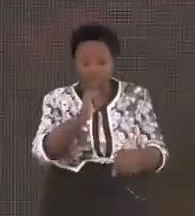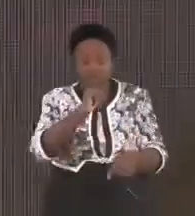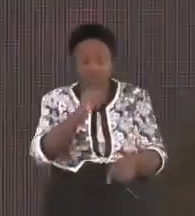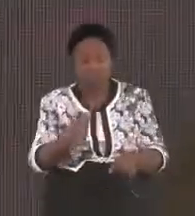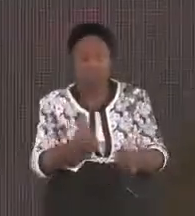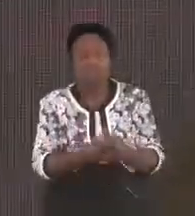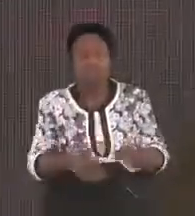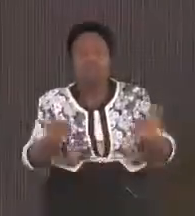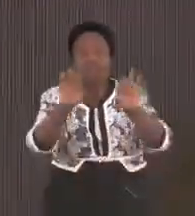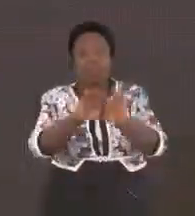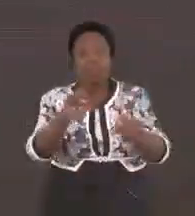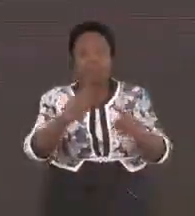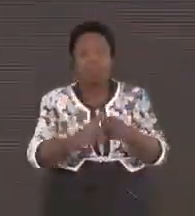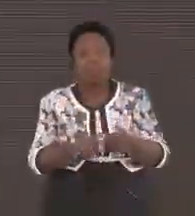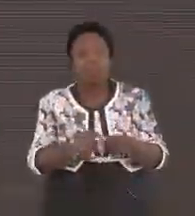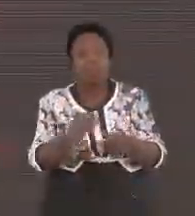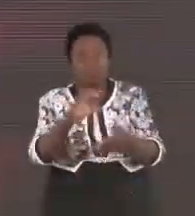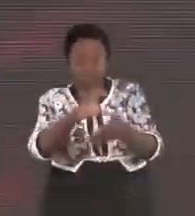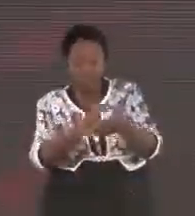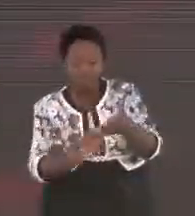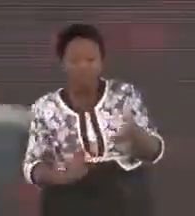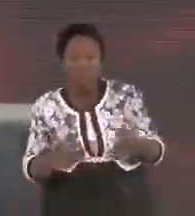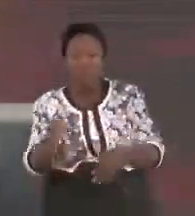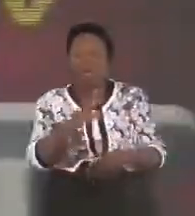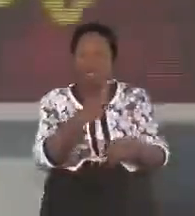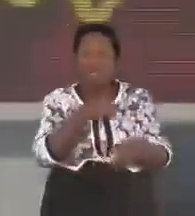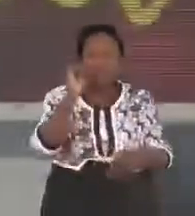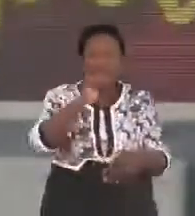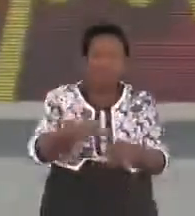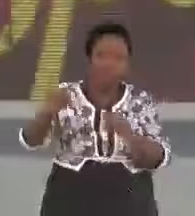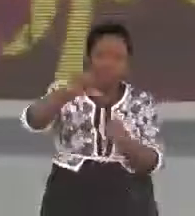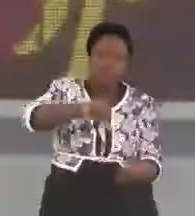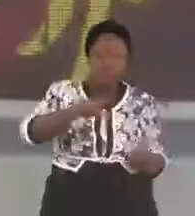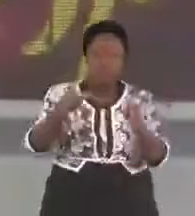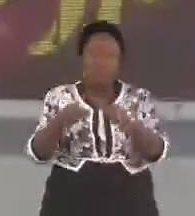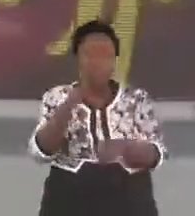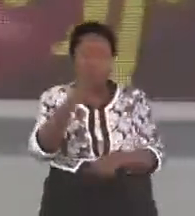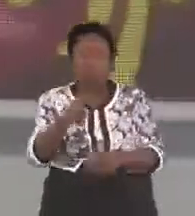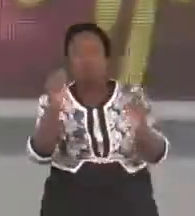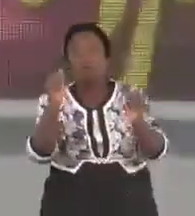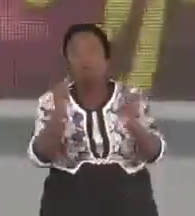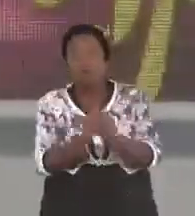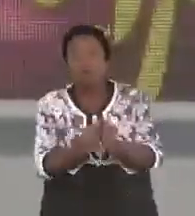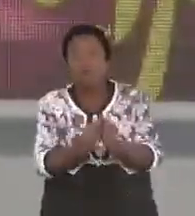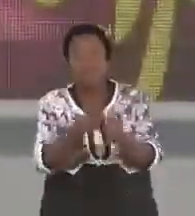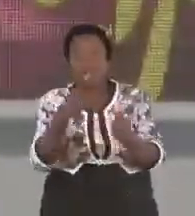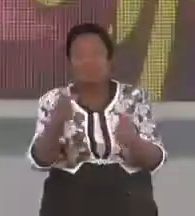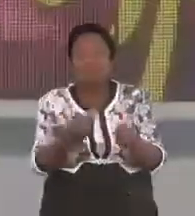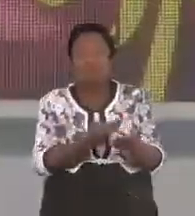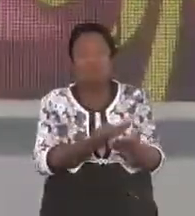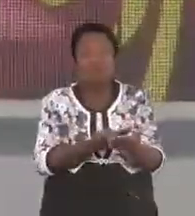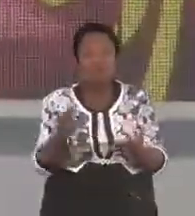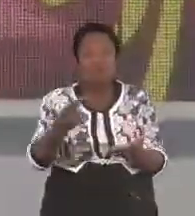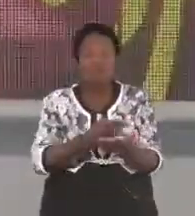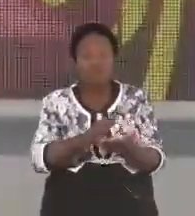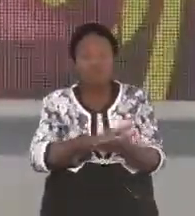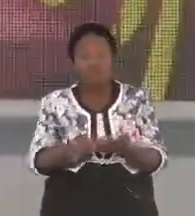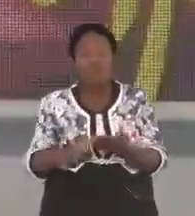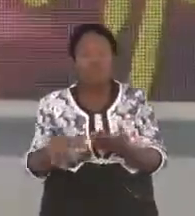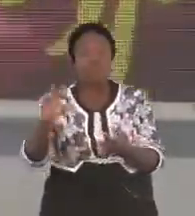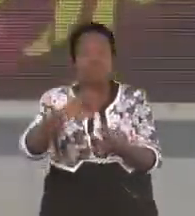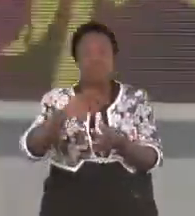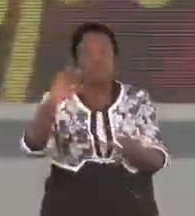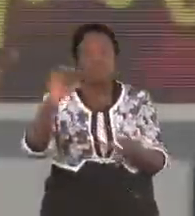bear. He shall baptize you with the Holy Ghost and with fire. And